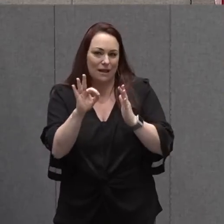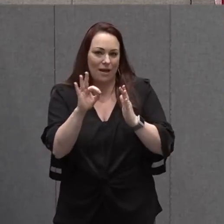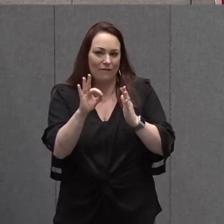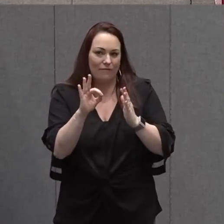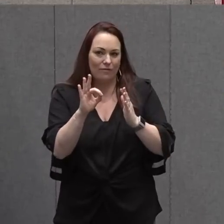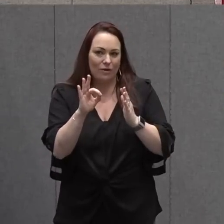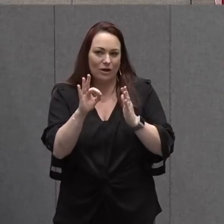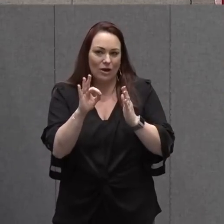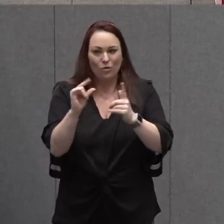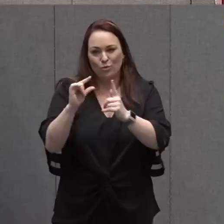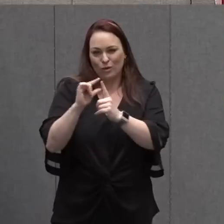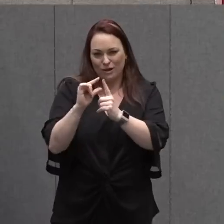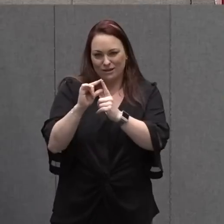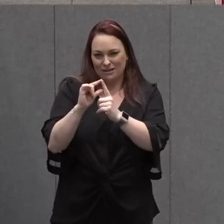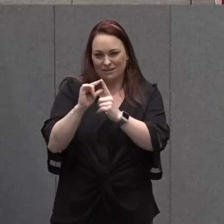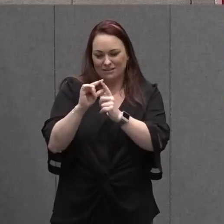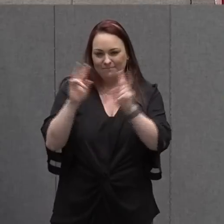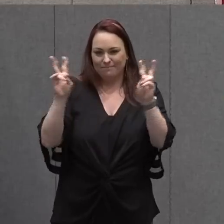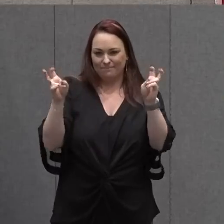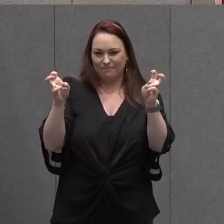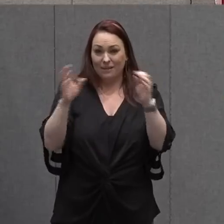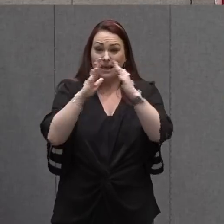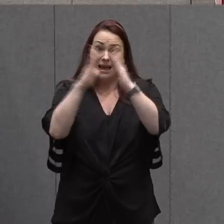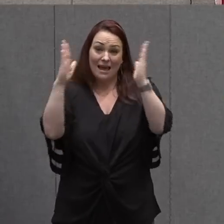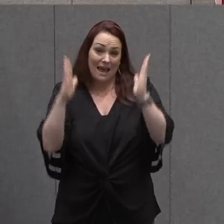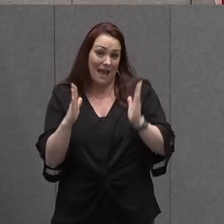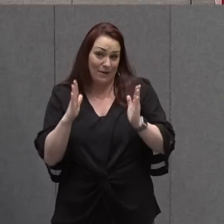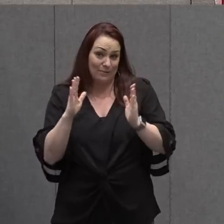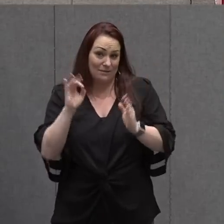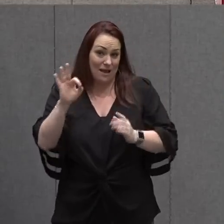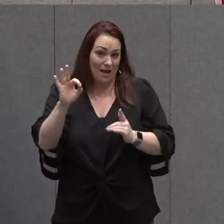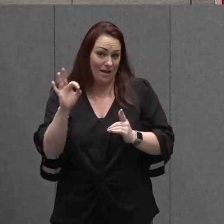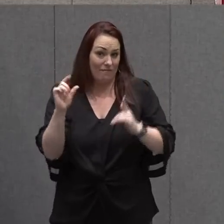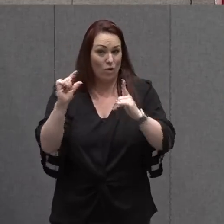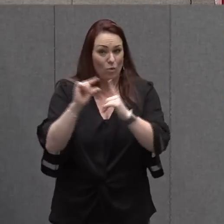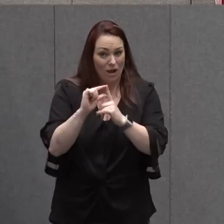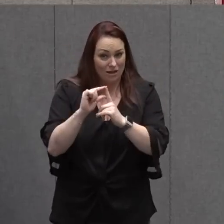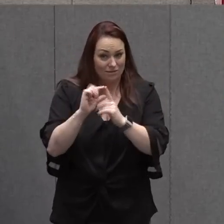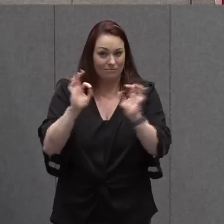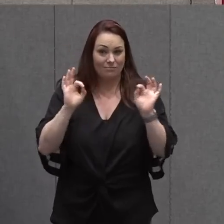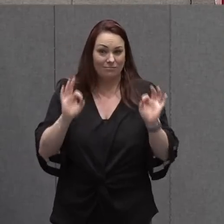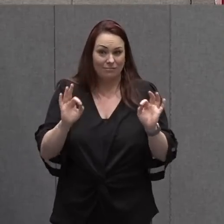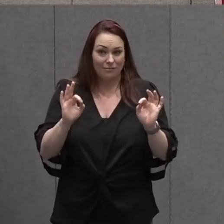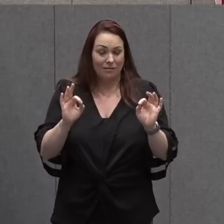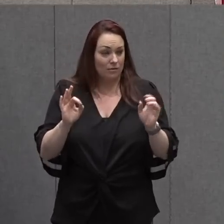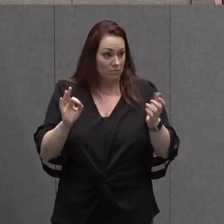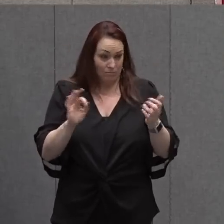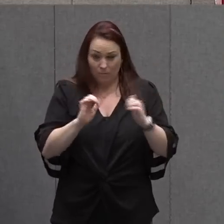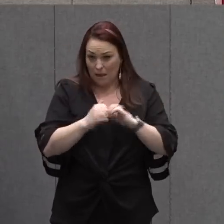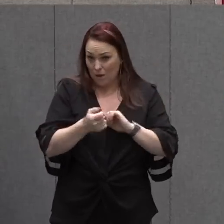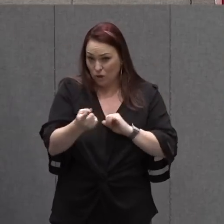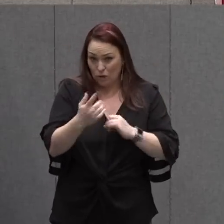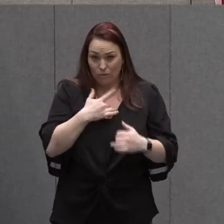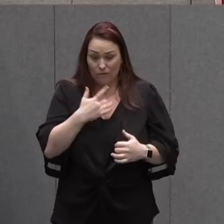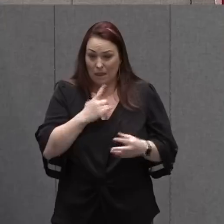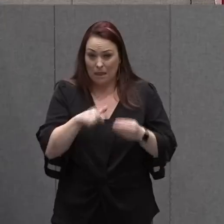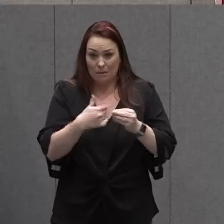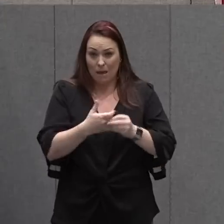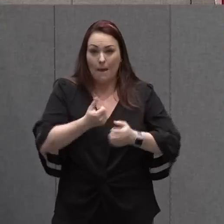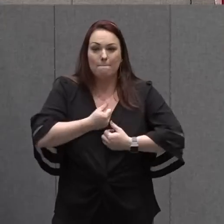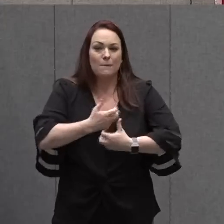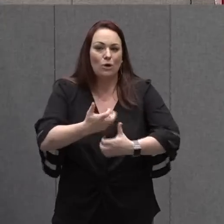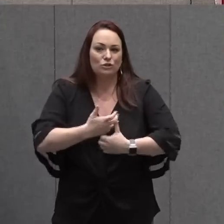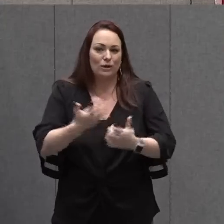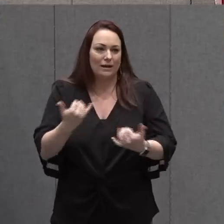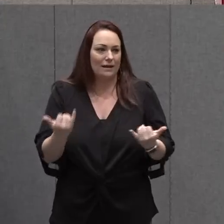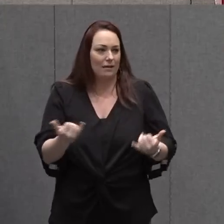house of words. Oh, I'm getting that. I know what I'm doing. All right. How do you feel about this poetry now? Oh,